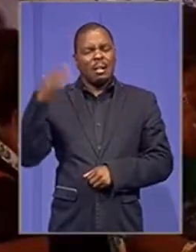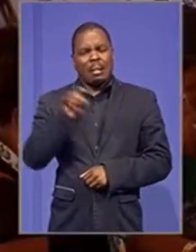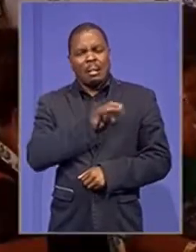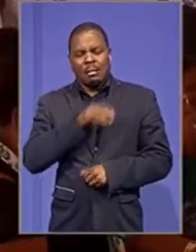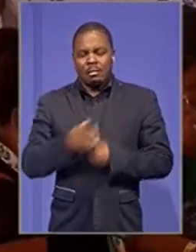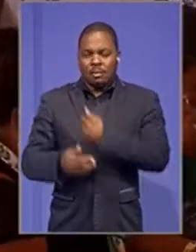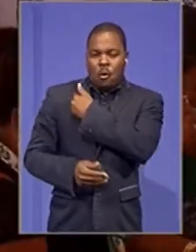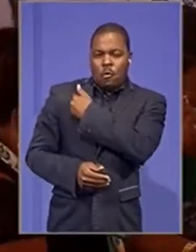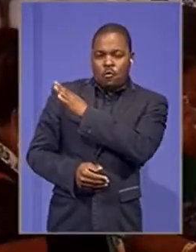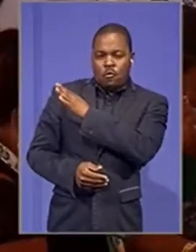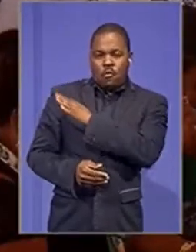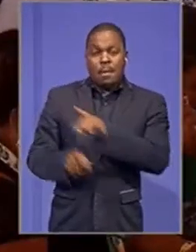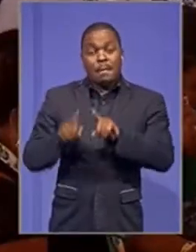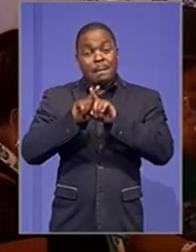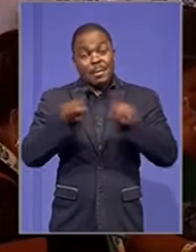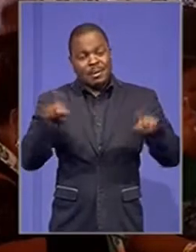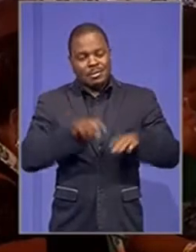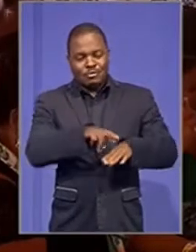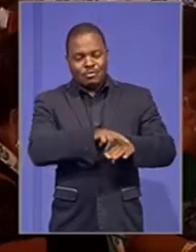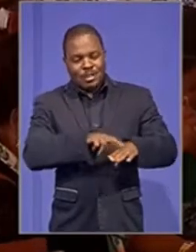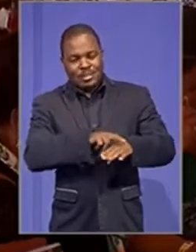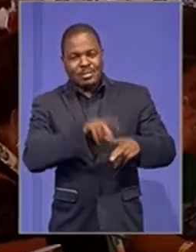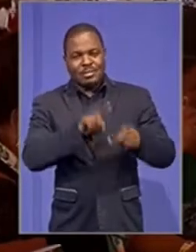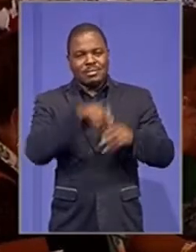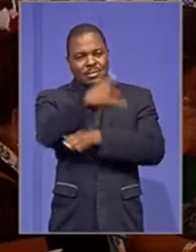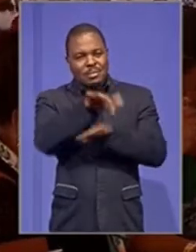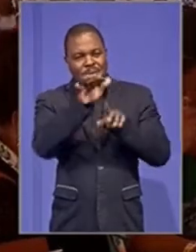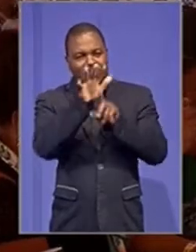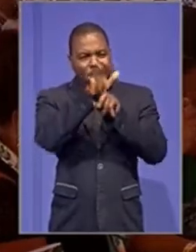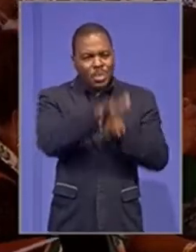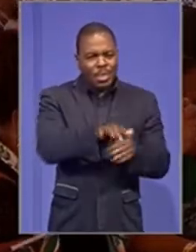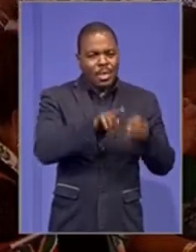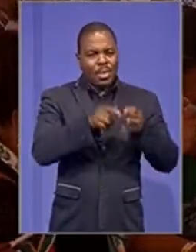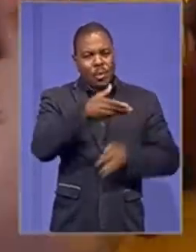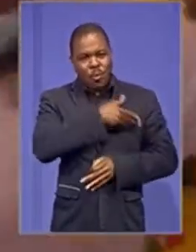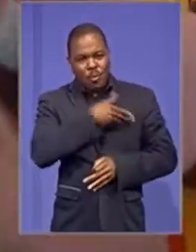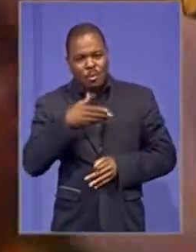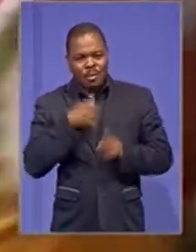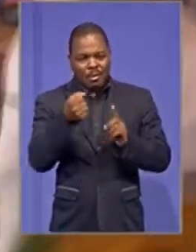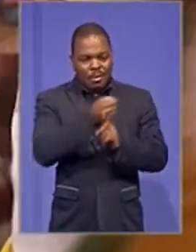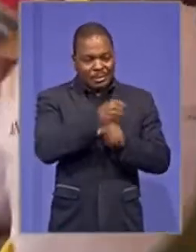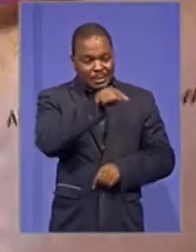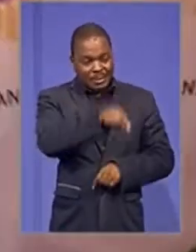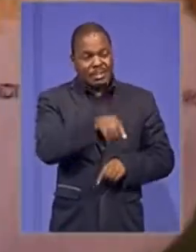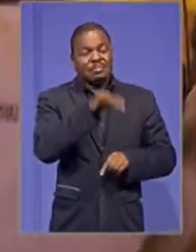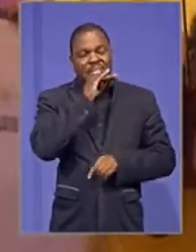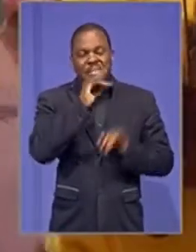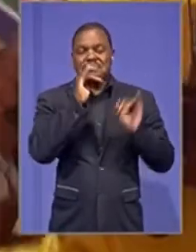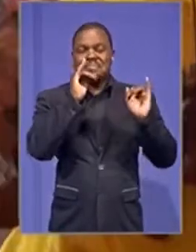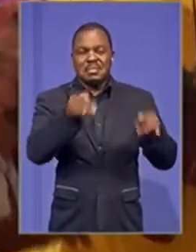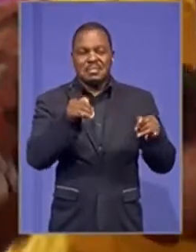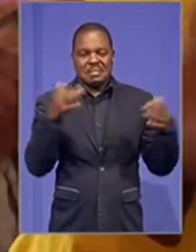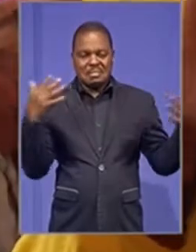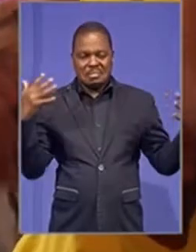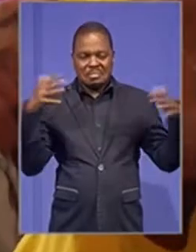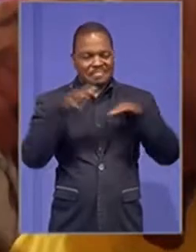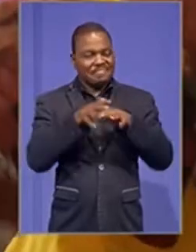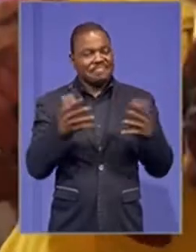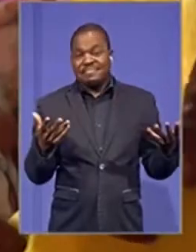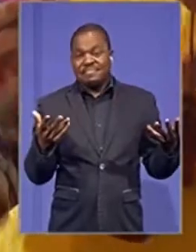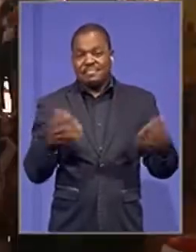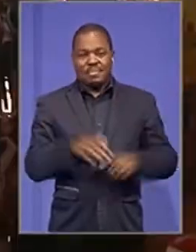e fela kgethologanyo ya semorafe le hlo la batjwantle le digarro tsa bong di bia se swantsho se sebe le go sinya poelano yeo go bolelwa go ka